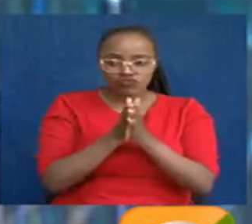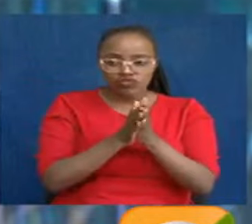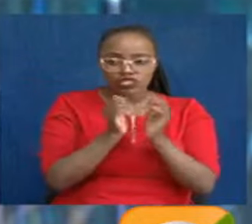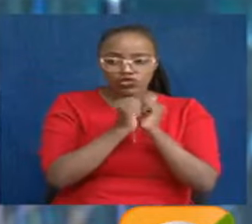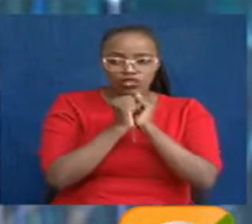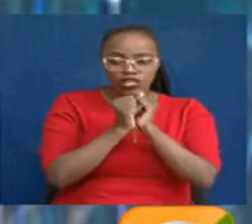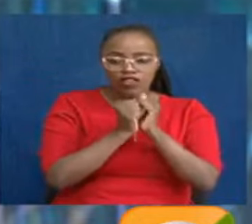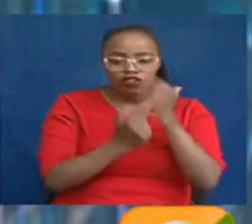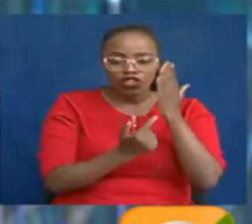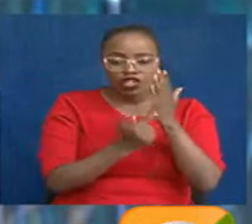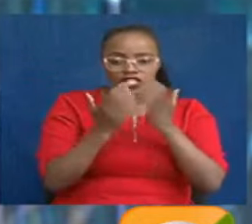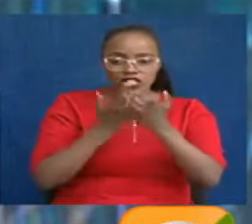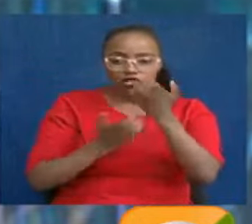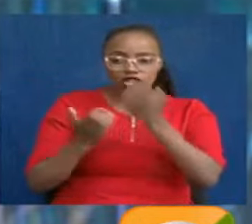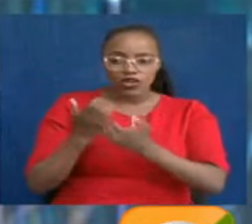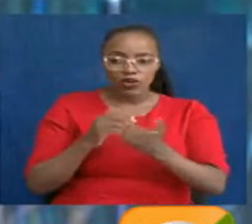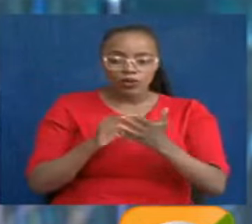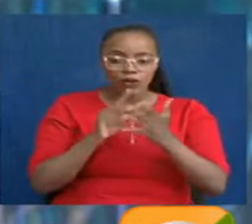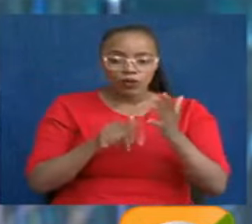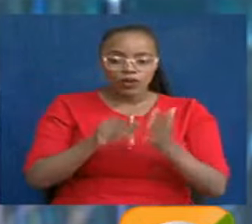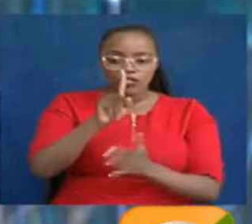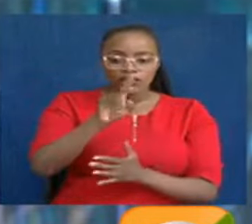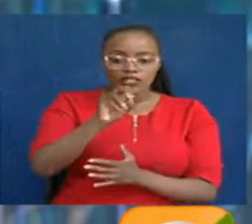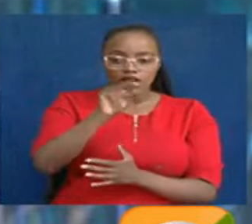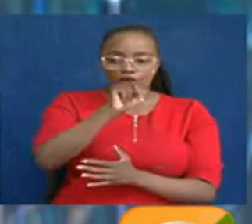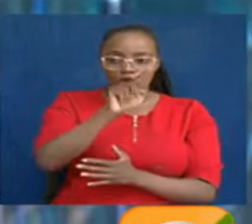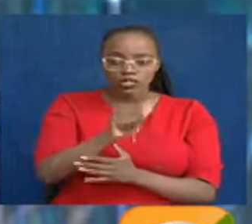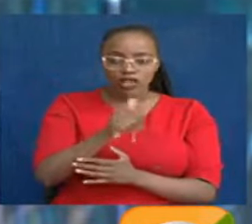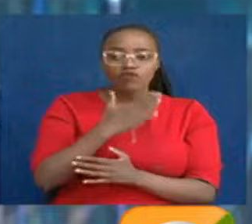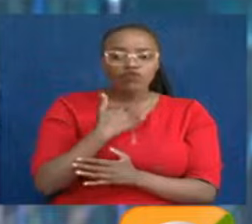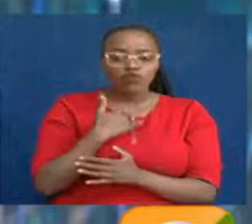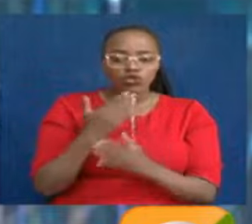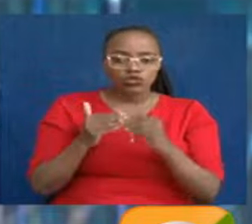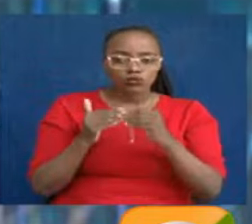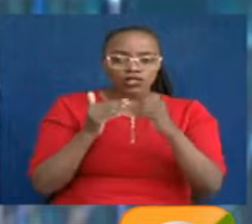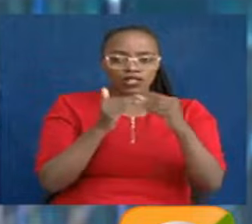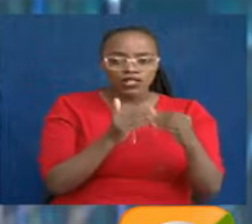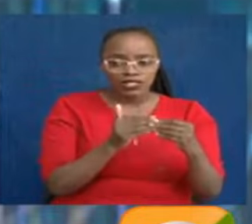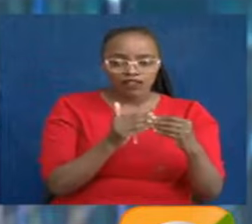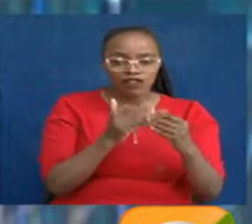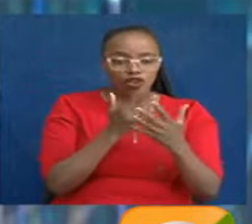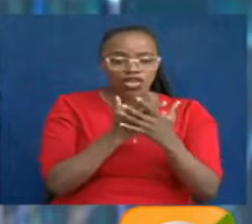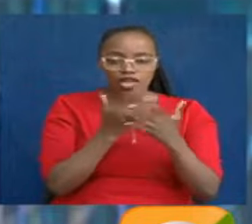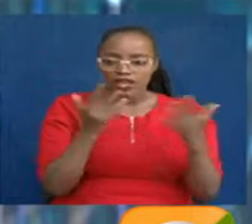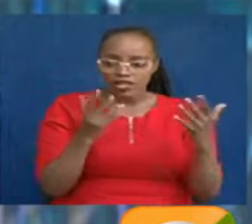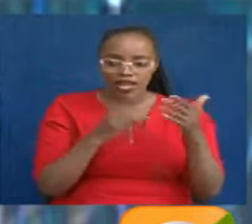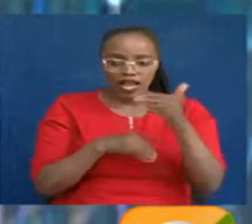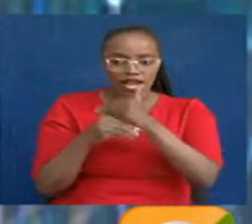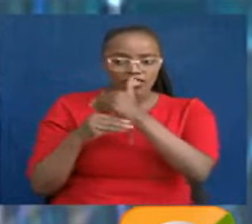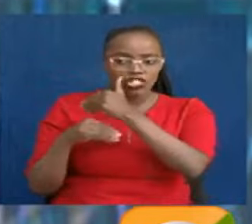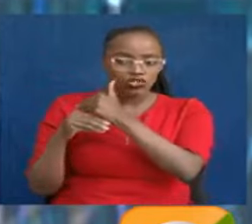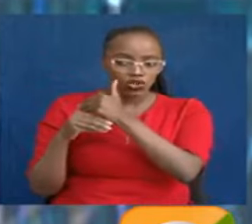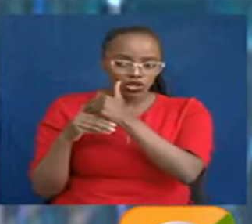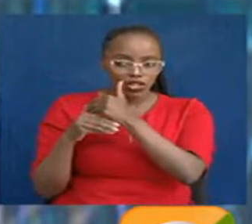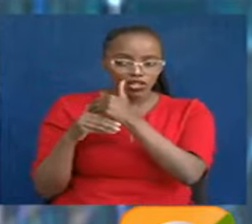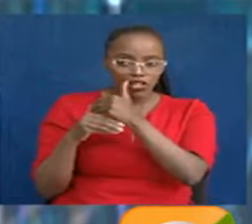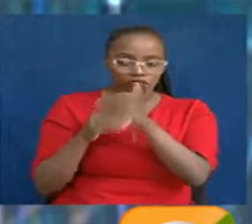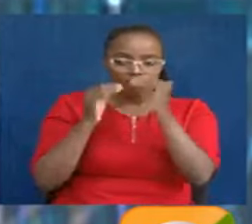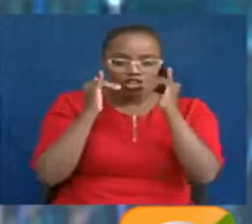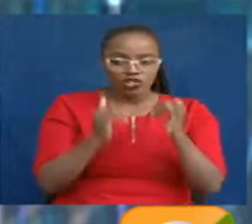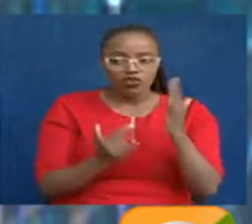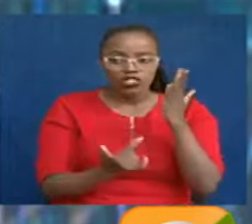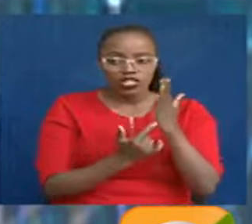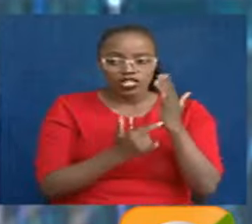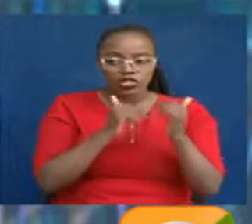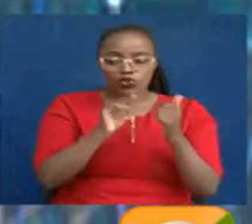our digital economy. So Konza Technopolis wants to be at the forefront of any additional new technology